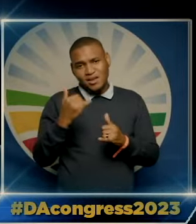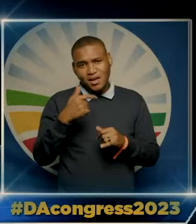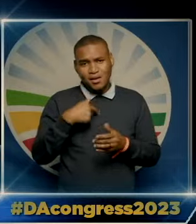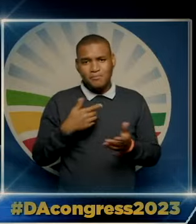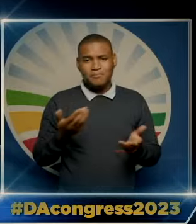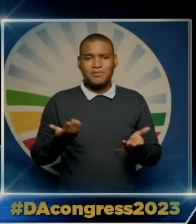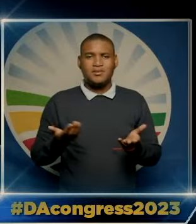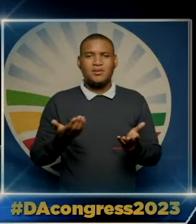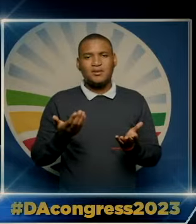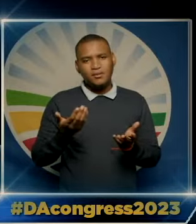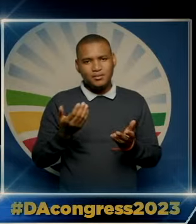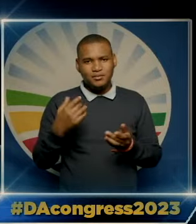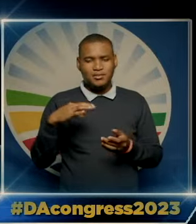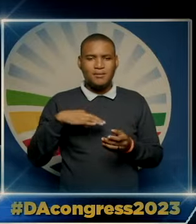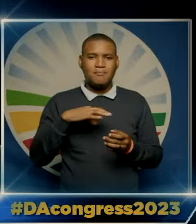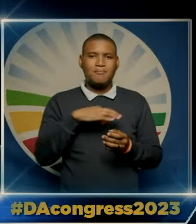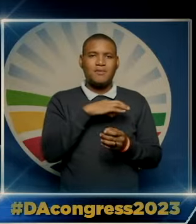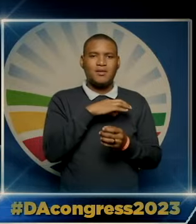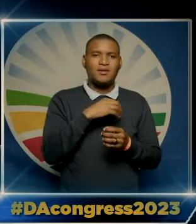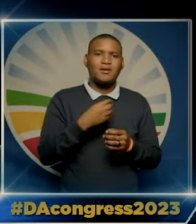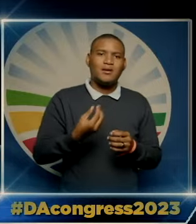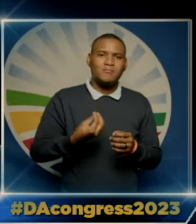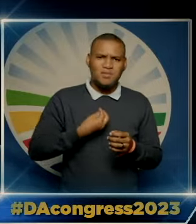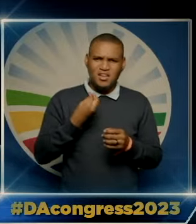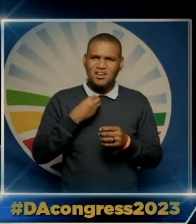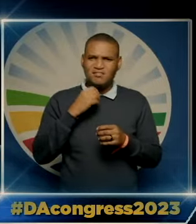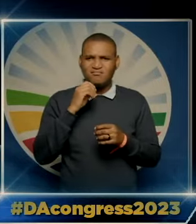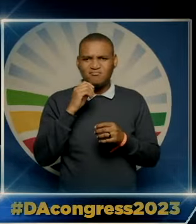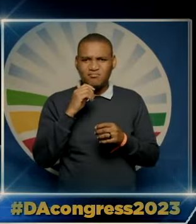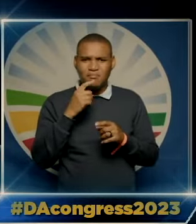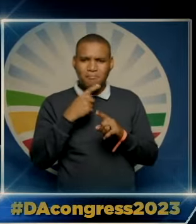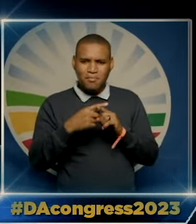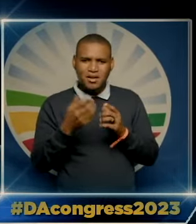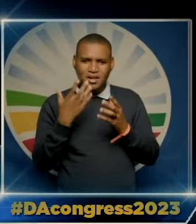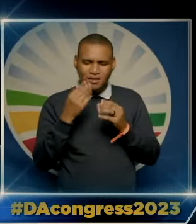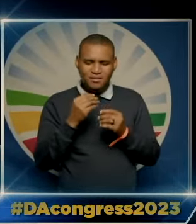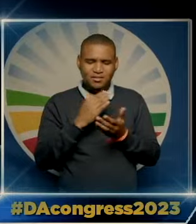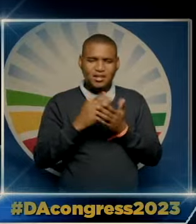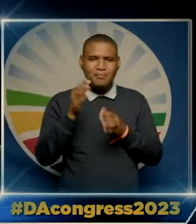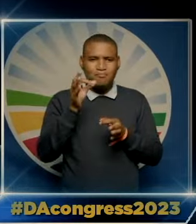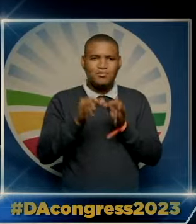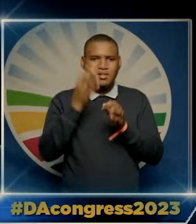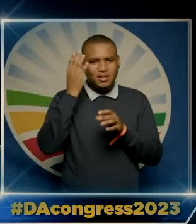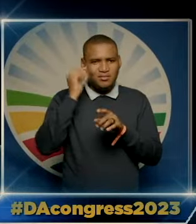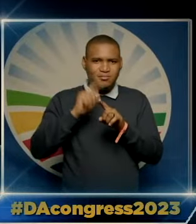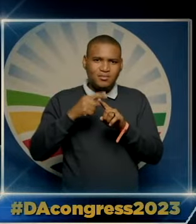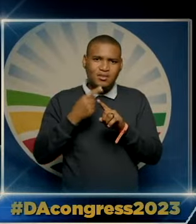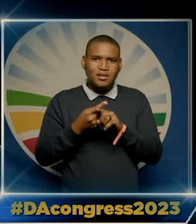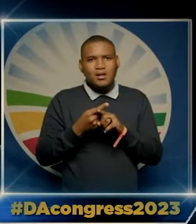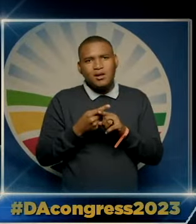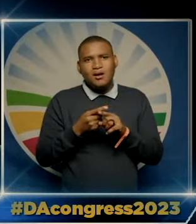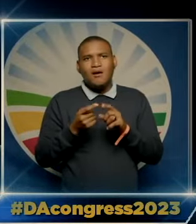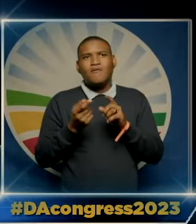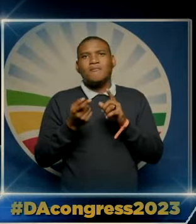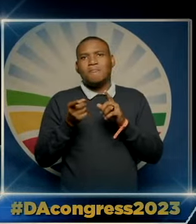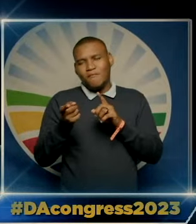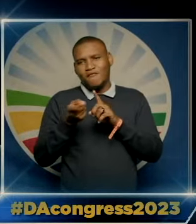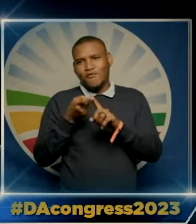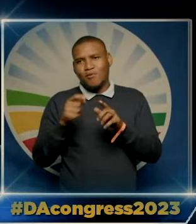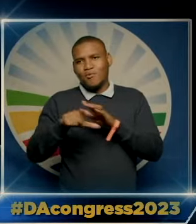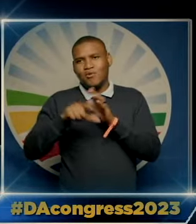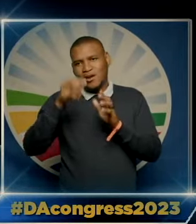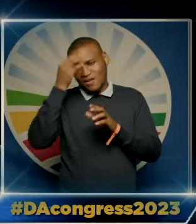here. So I am young in years, but I've got some political experience, and the most of that has been in local government. And I